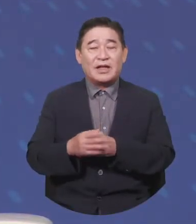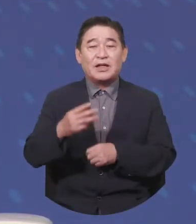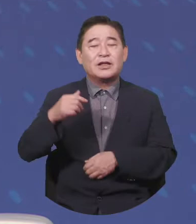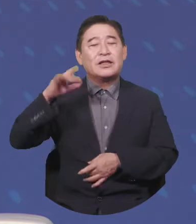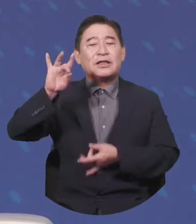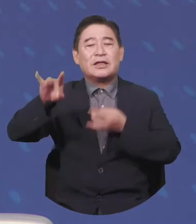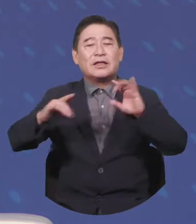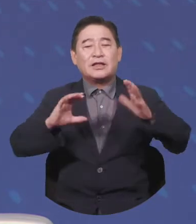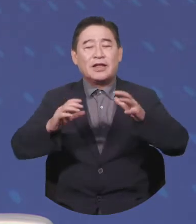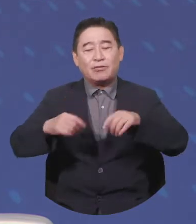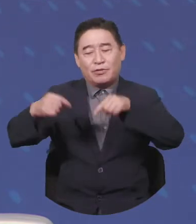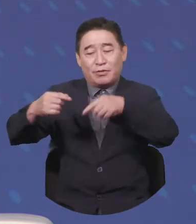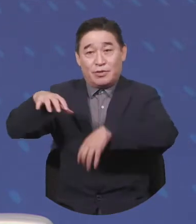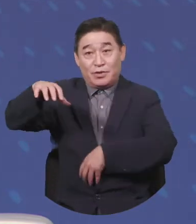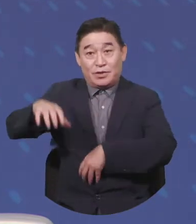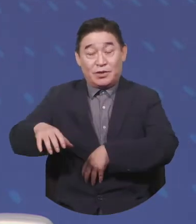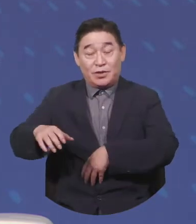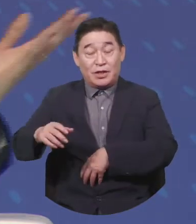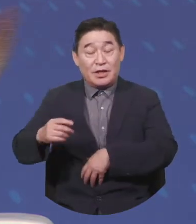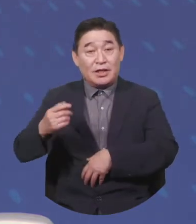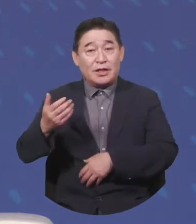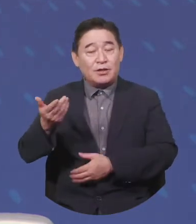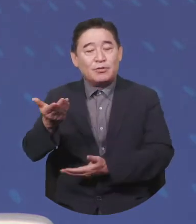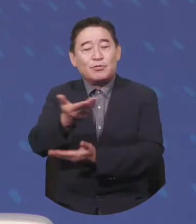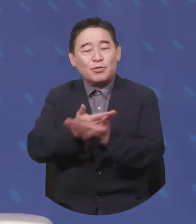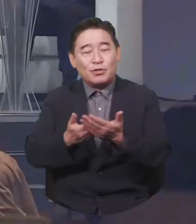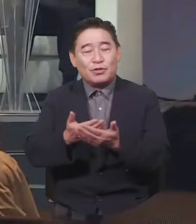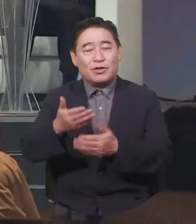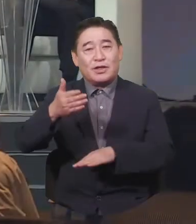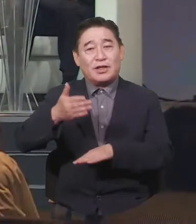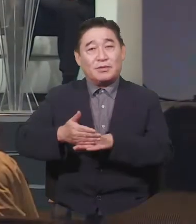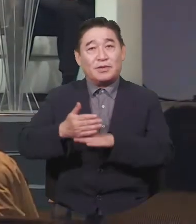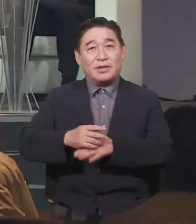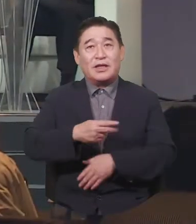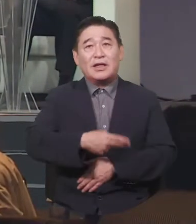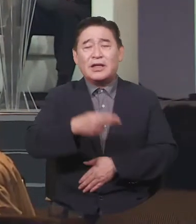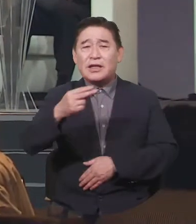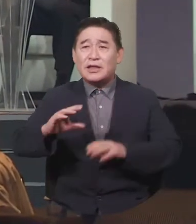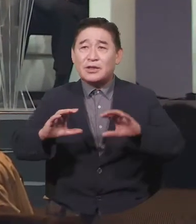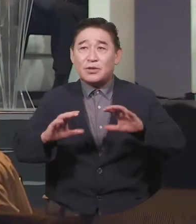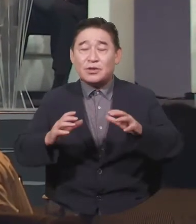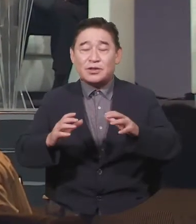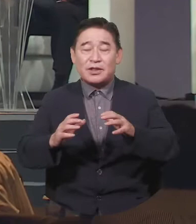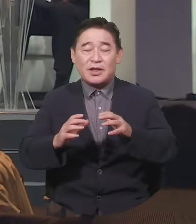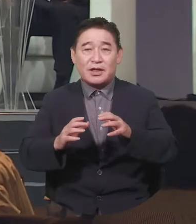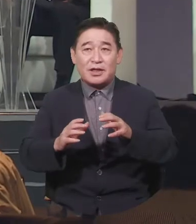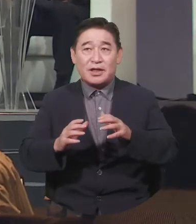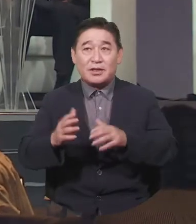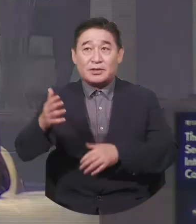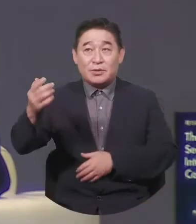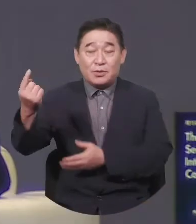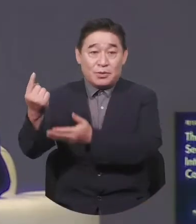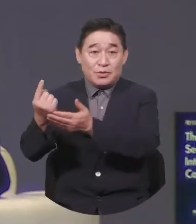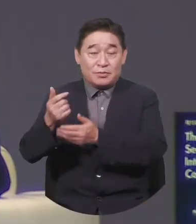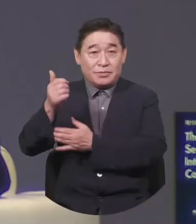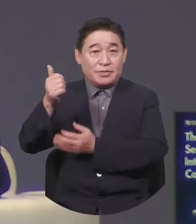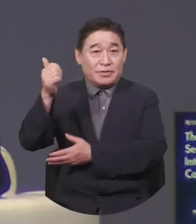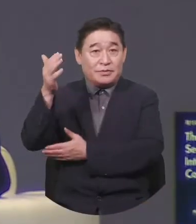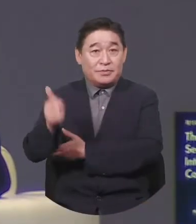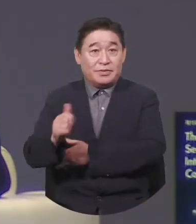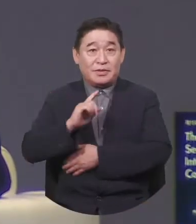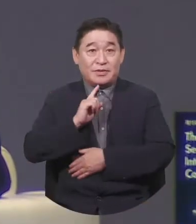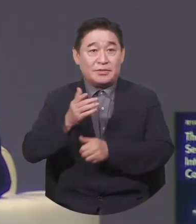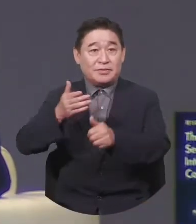Tormarbilong, can I ask you to your intention? Thank you, Rachel. I actually, as I mentioned